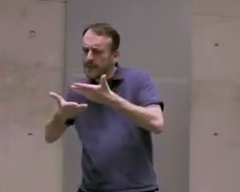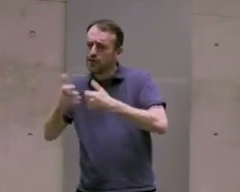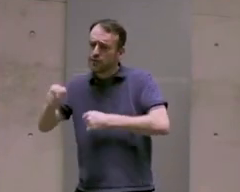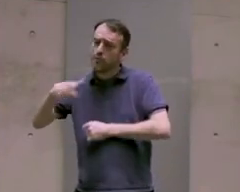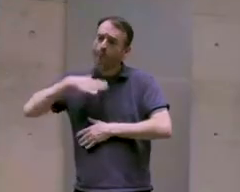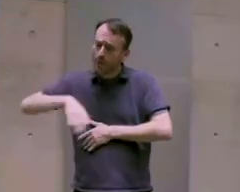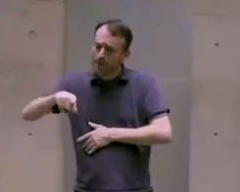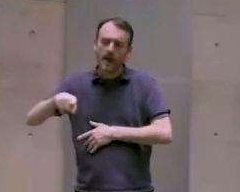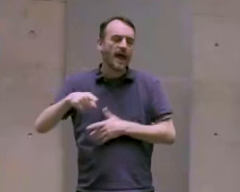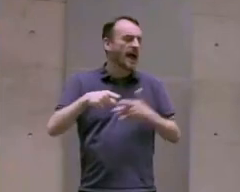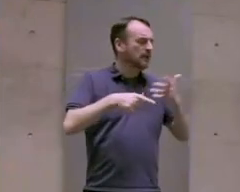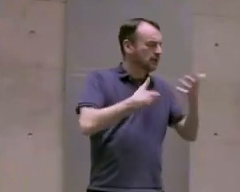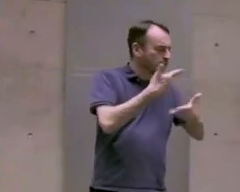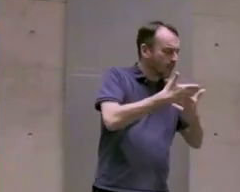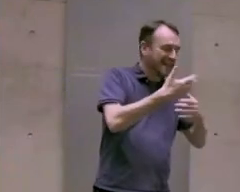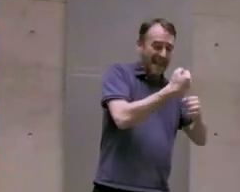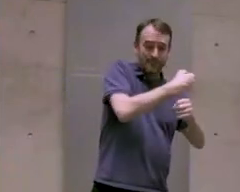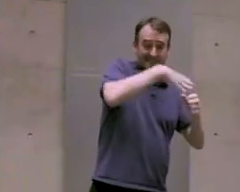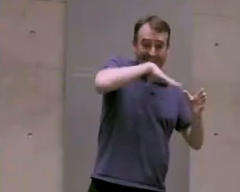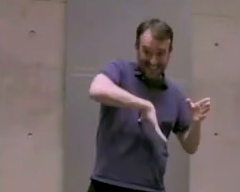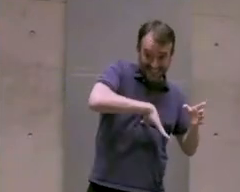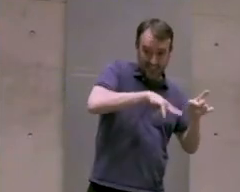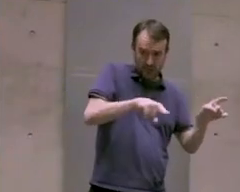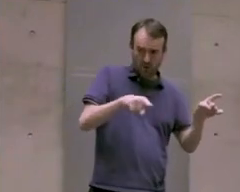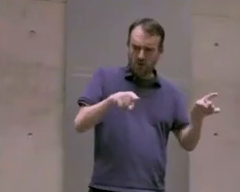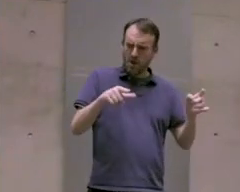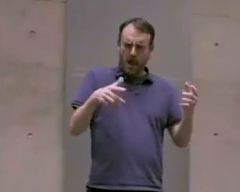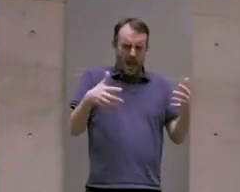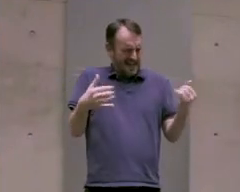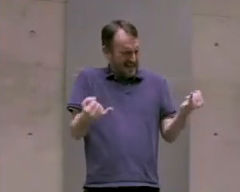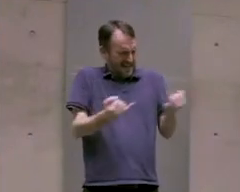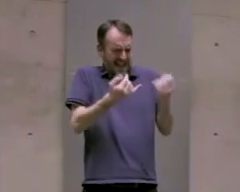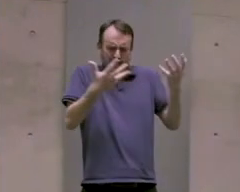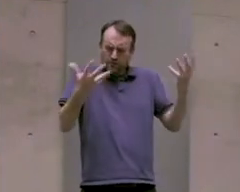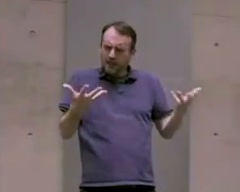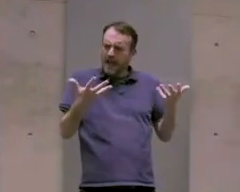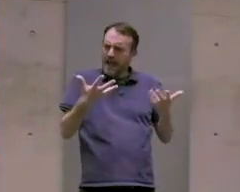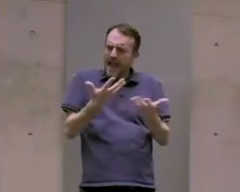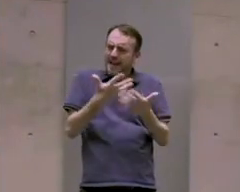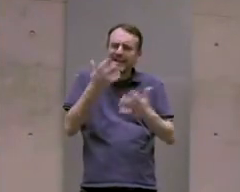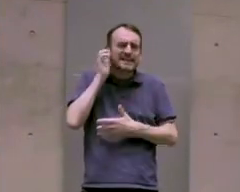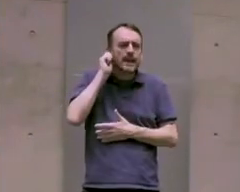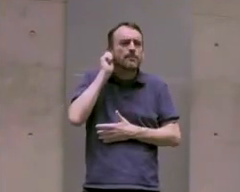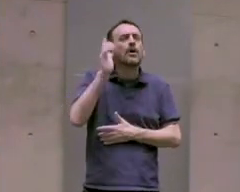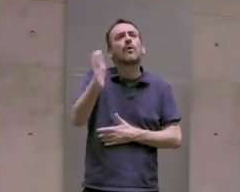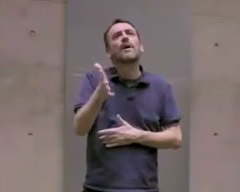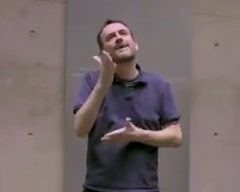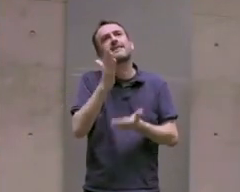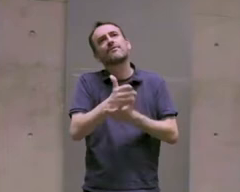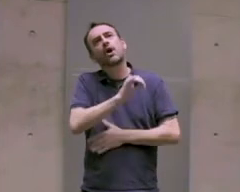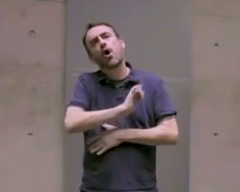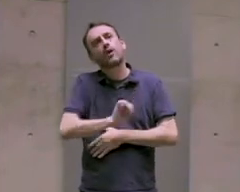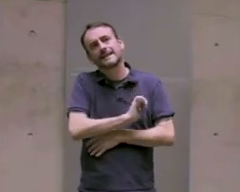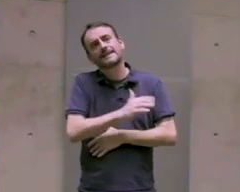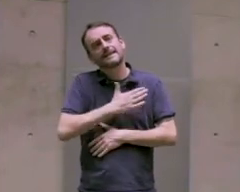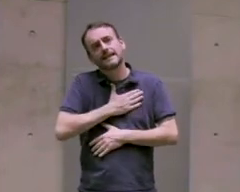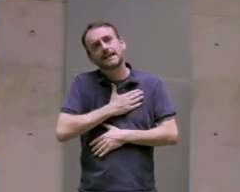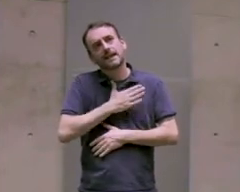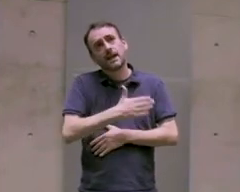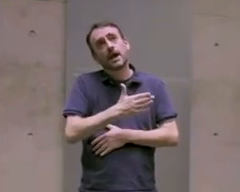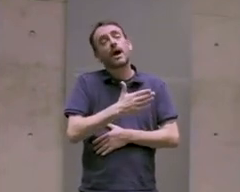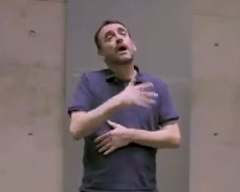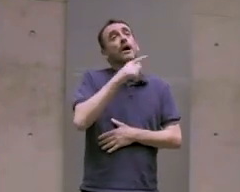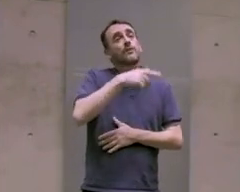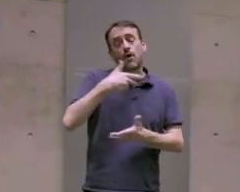building? And do you have any tips for pulling it off? Yes. So it's definitely, obviously, partially